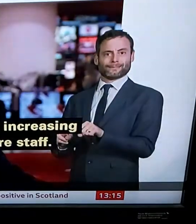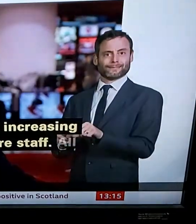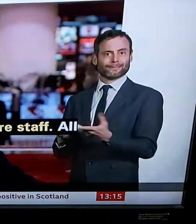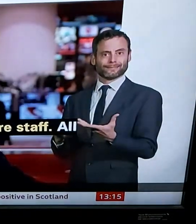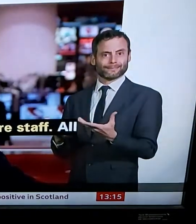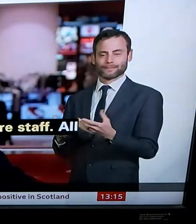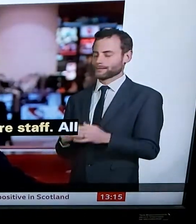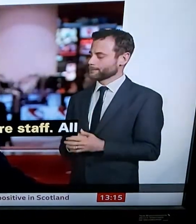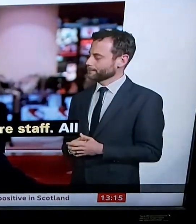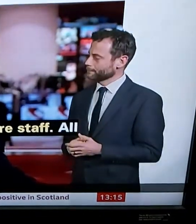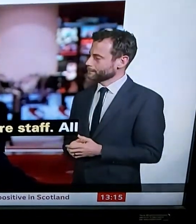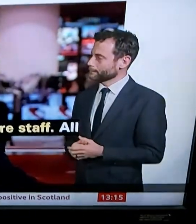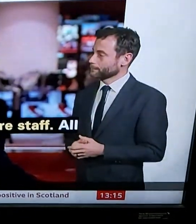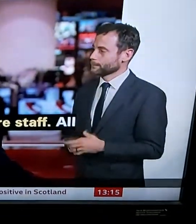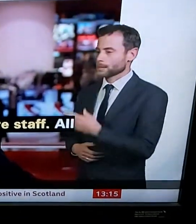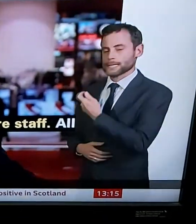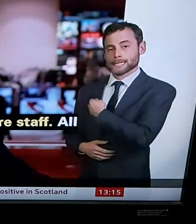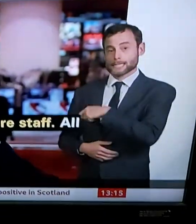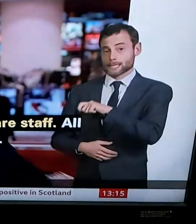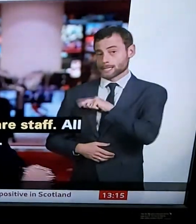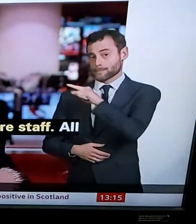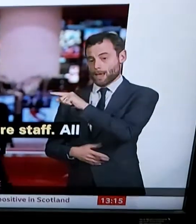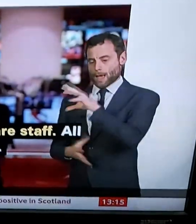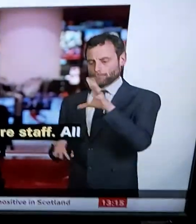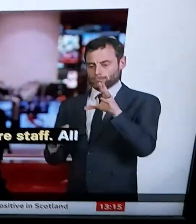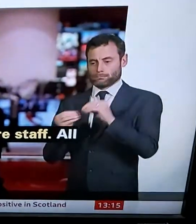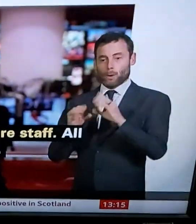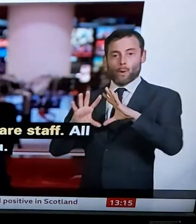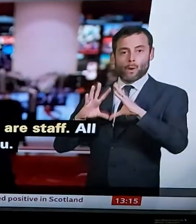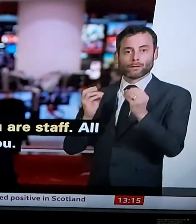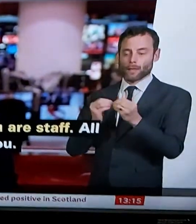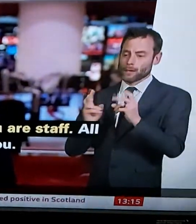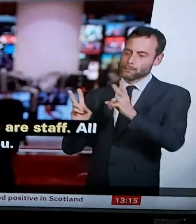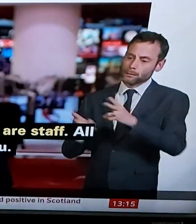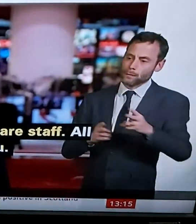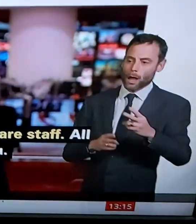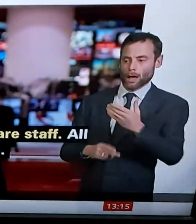Well, in Spain, the number of people who've died following a coronavirus diagnosis has now